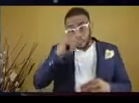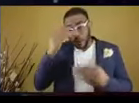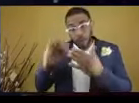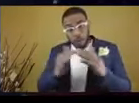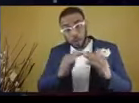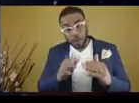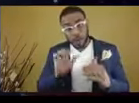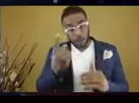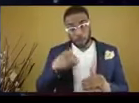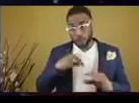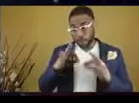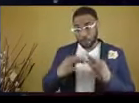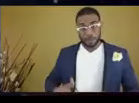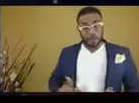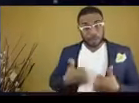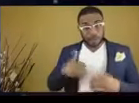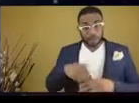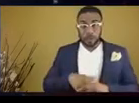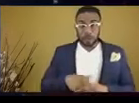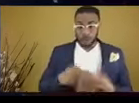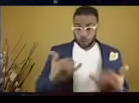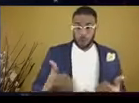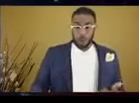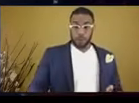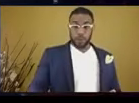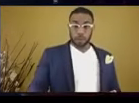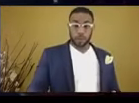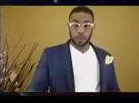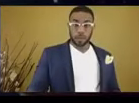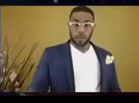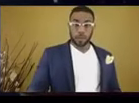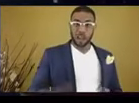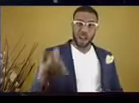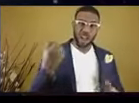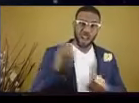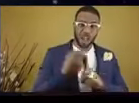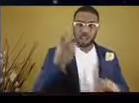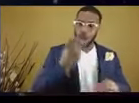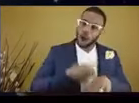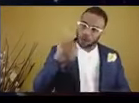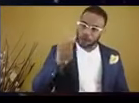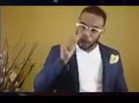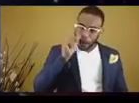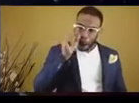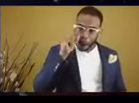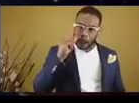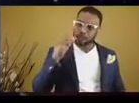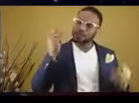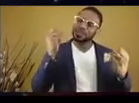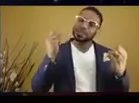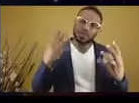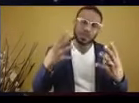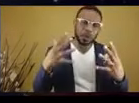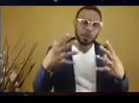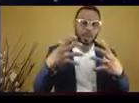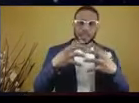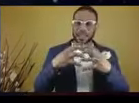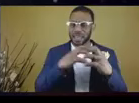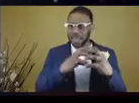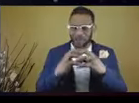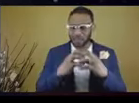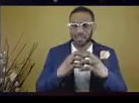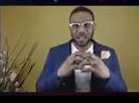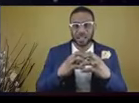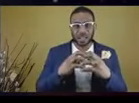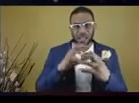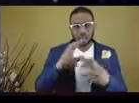like the one my family lives in currently, are being hit the hardest. There are so many intersections to the